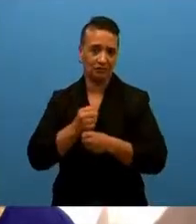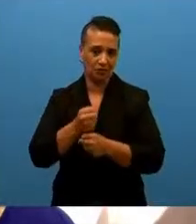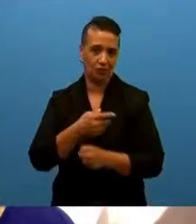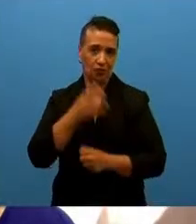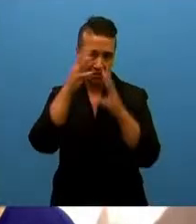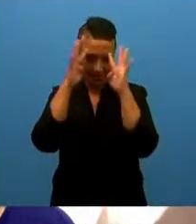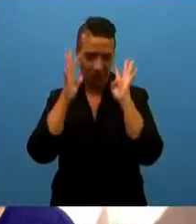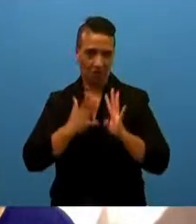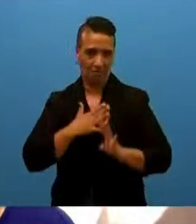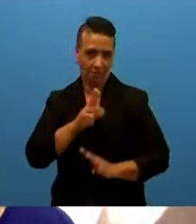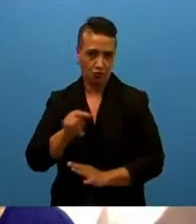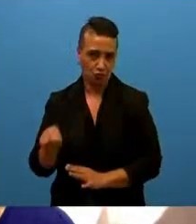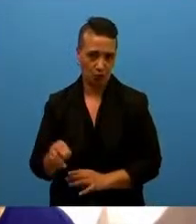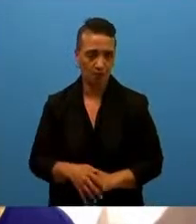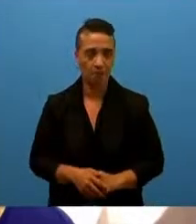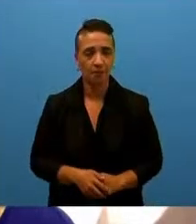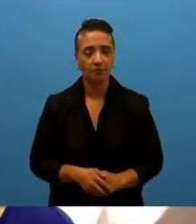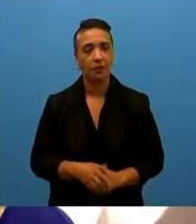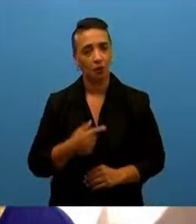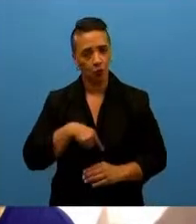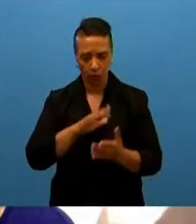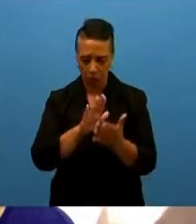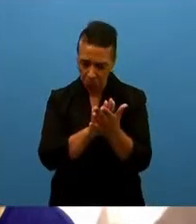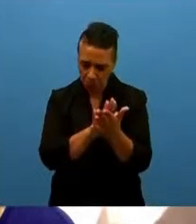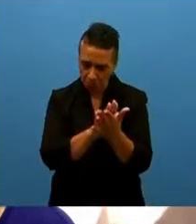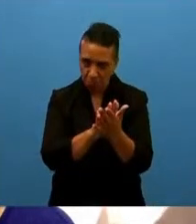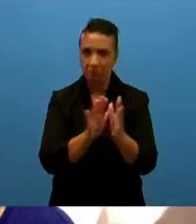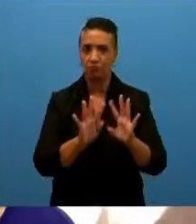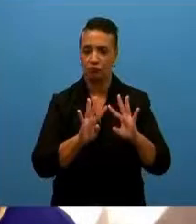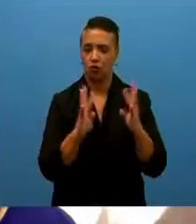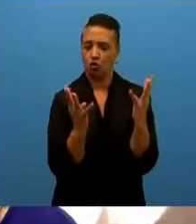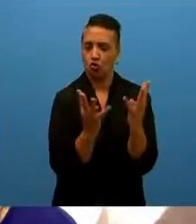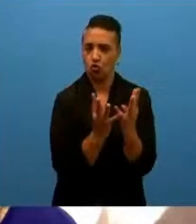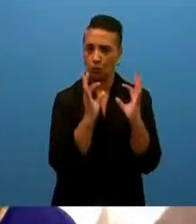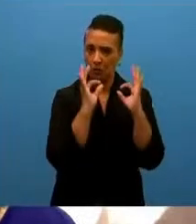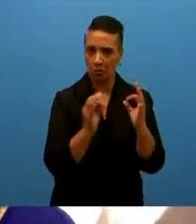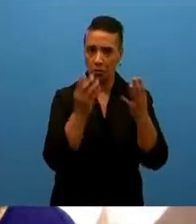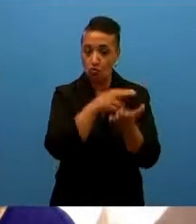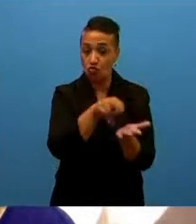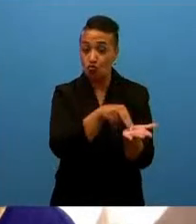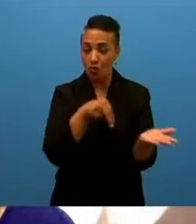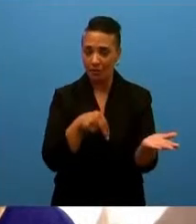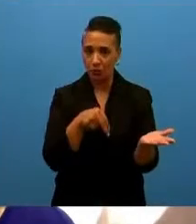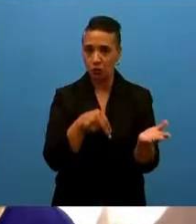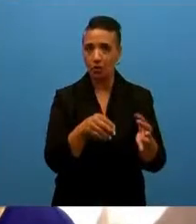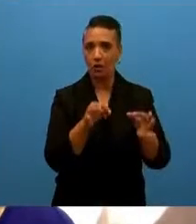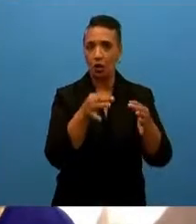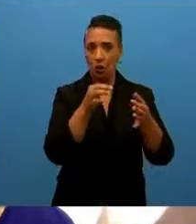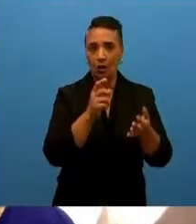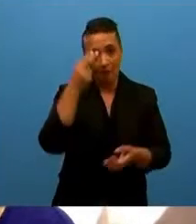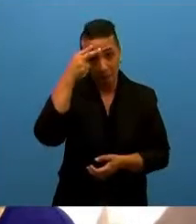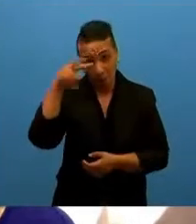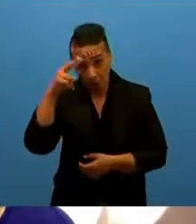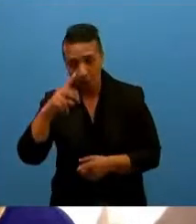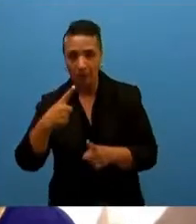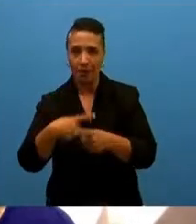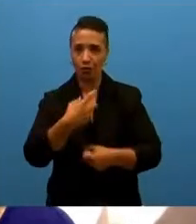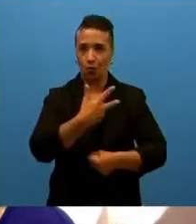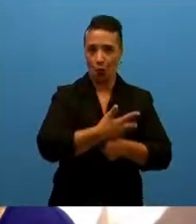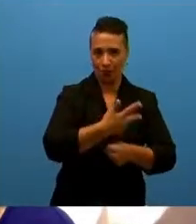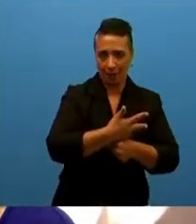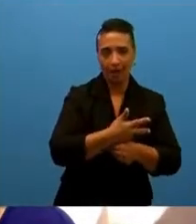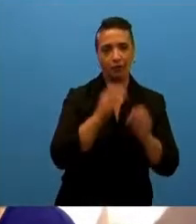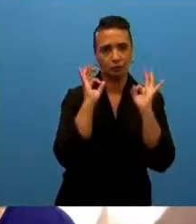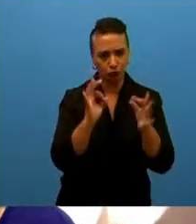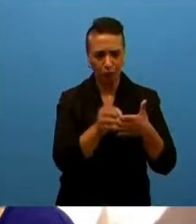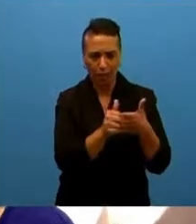my country. We commend the core group of the Resolution on Human Rights and Indigenous Peoples, Mexico and Guatemala, for their